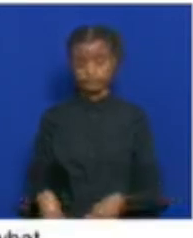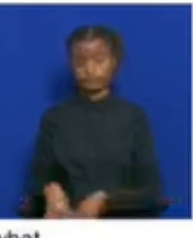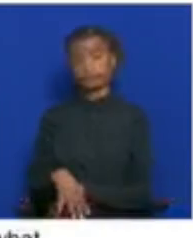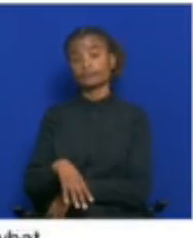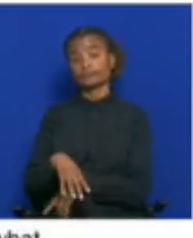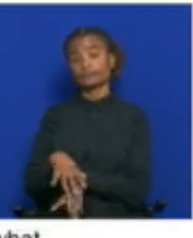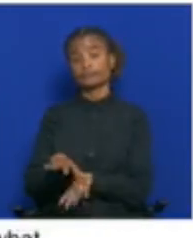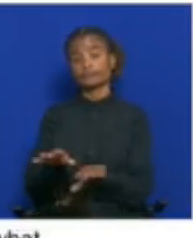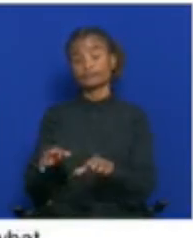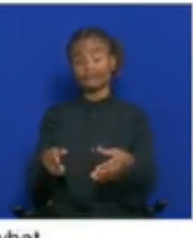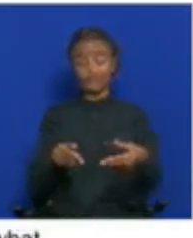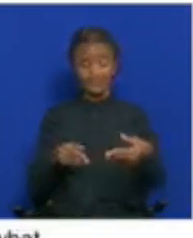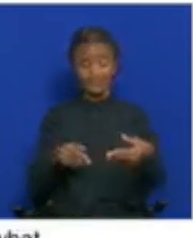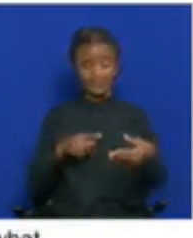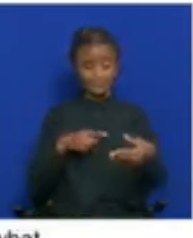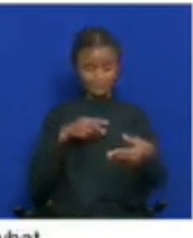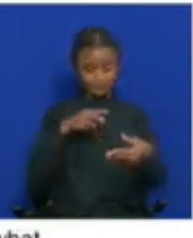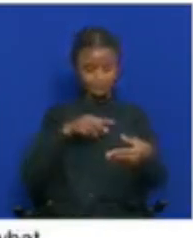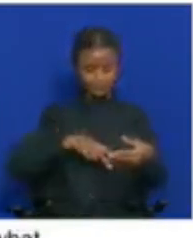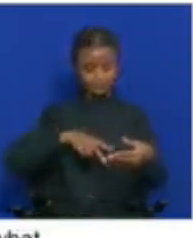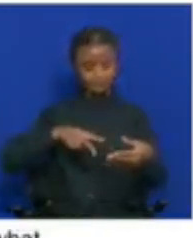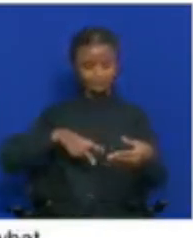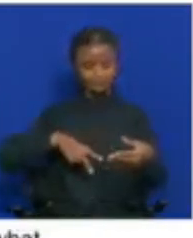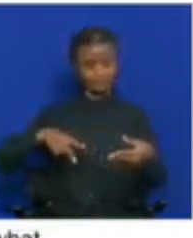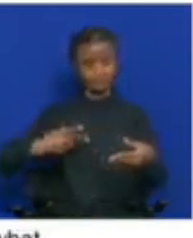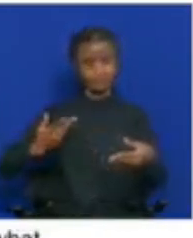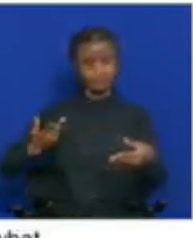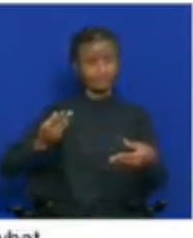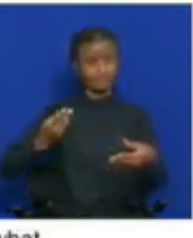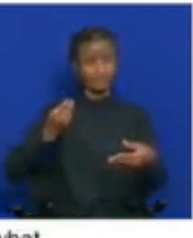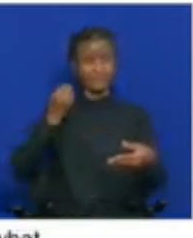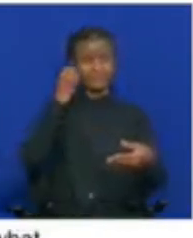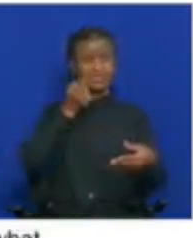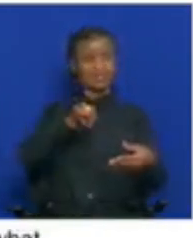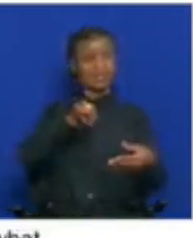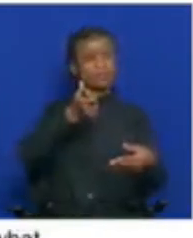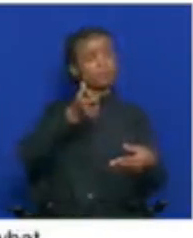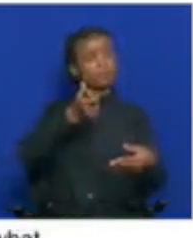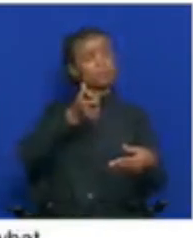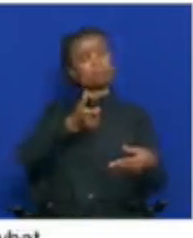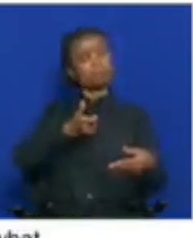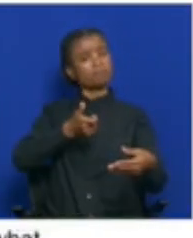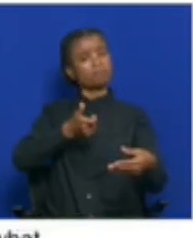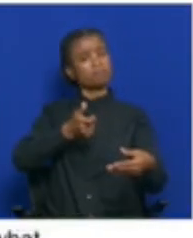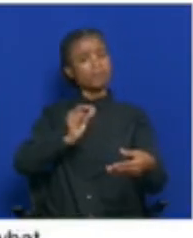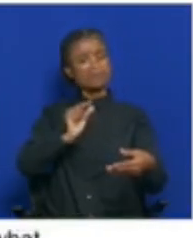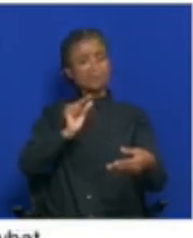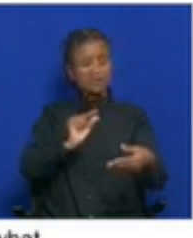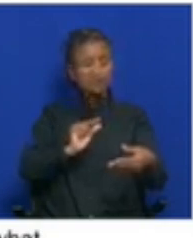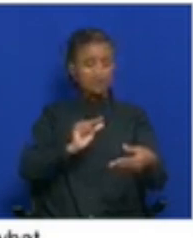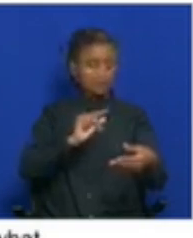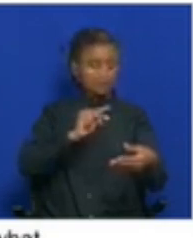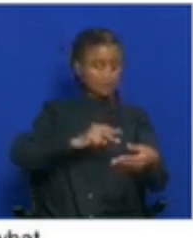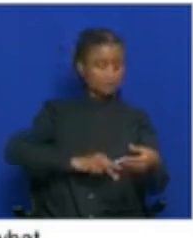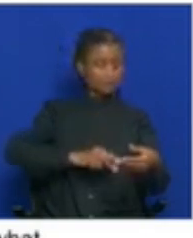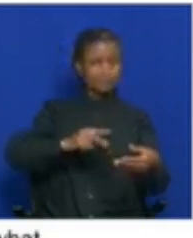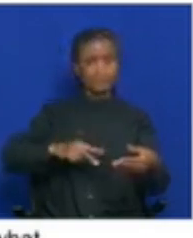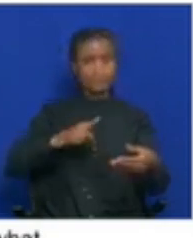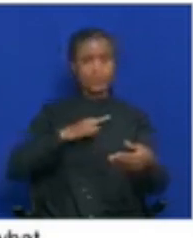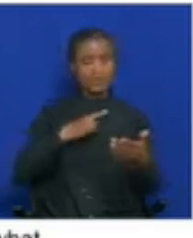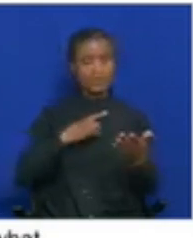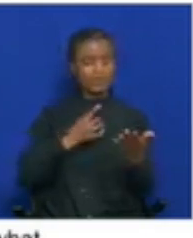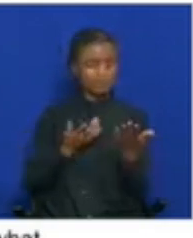what was contained in the docket. So it was very difficult and confusing to make up